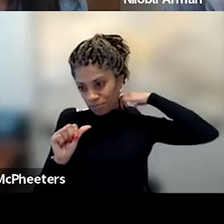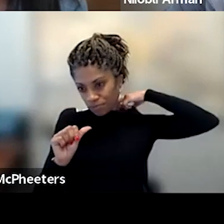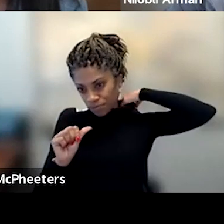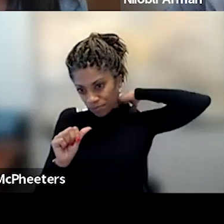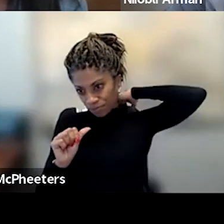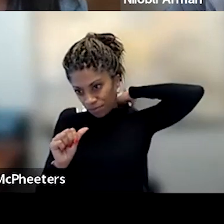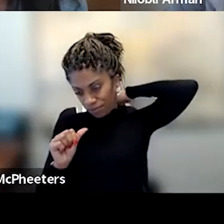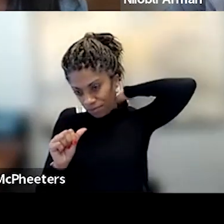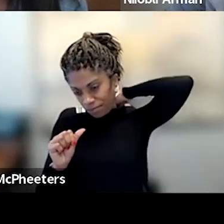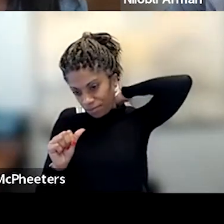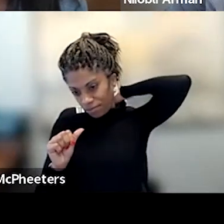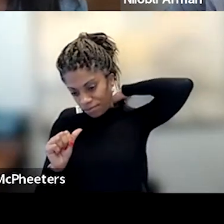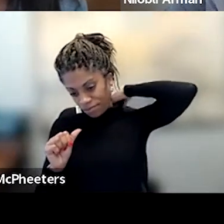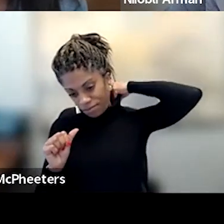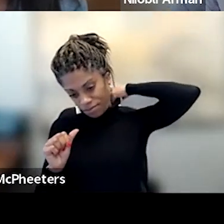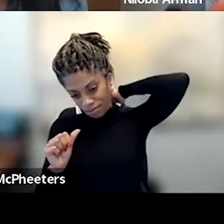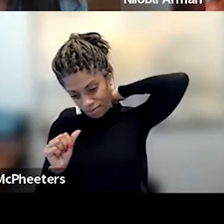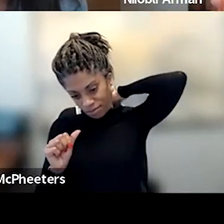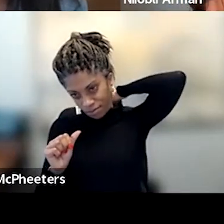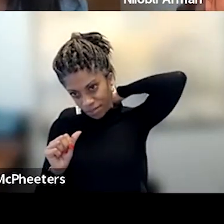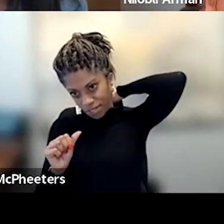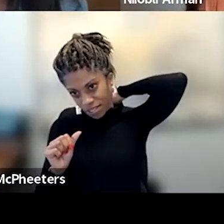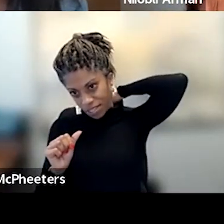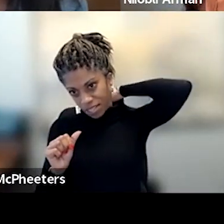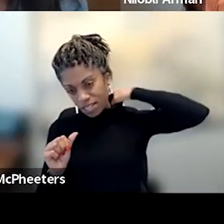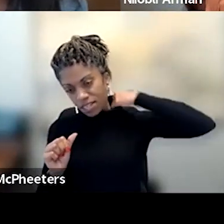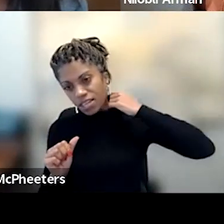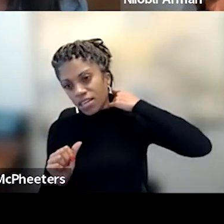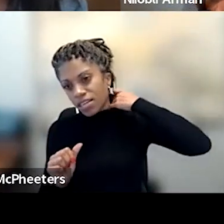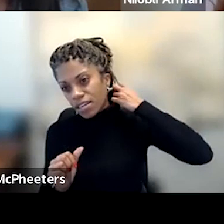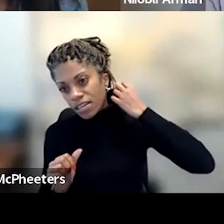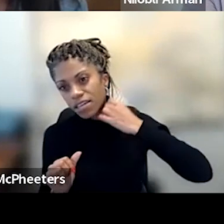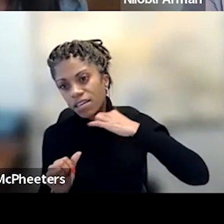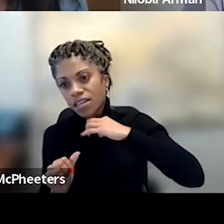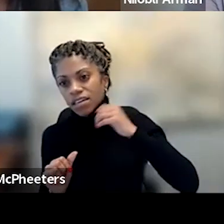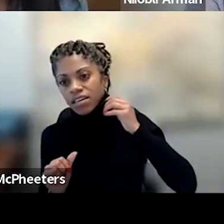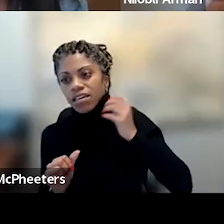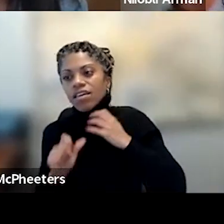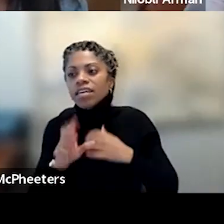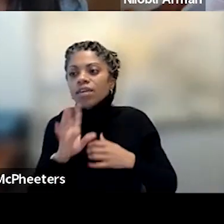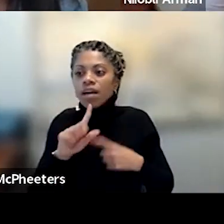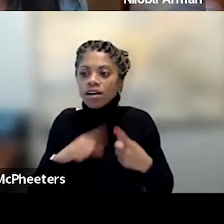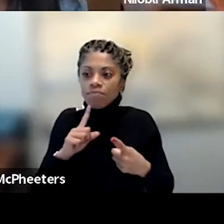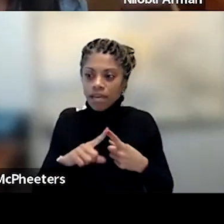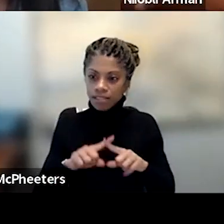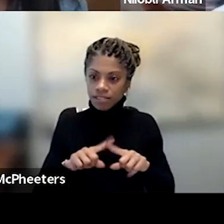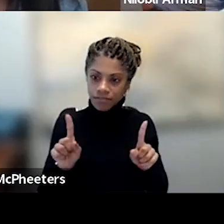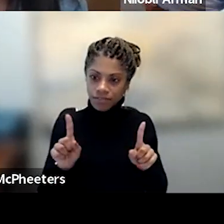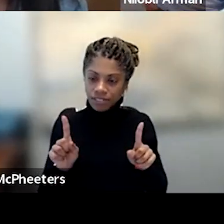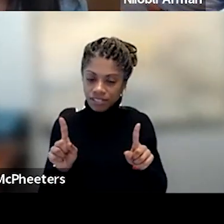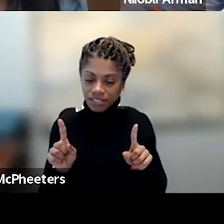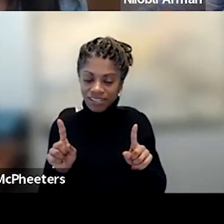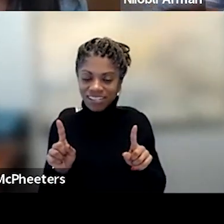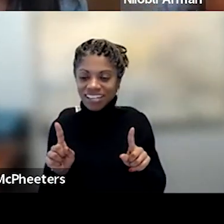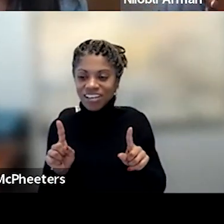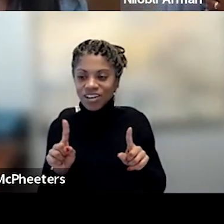can't find it, but it was a question around, oh, here it goes. Can we talk about the difference on white allies versus white change